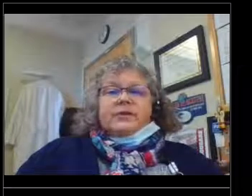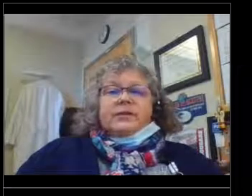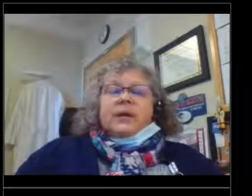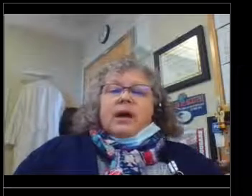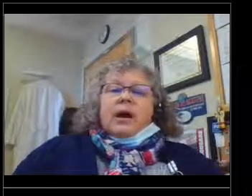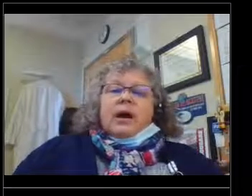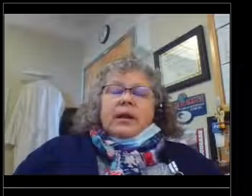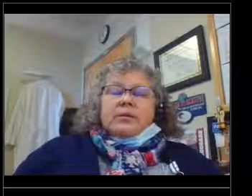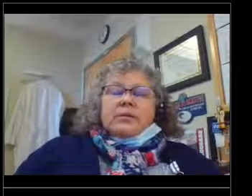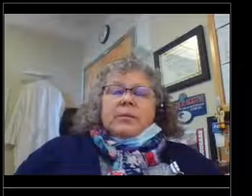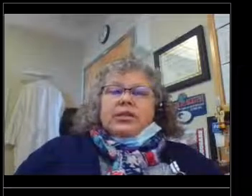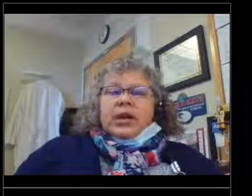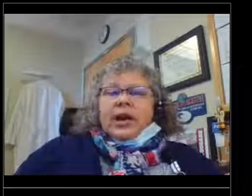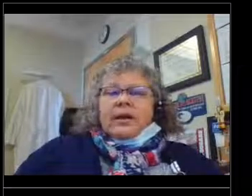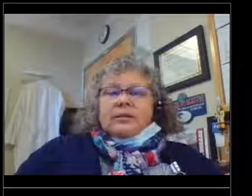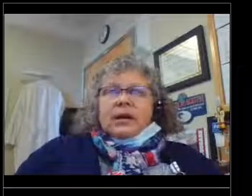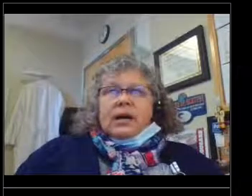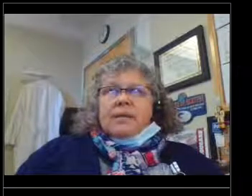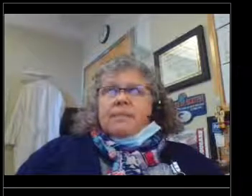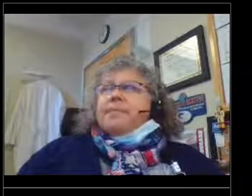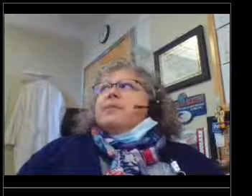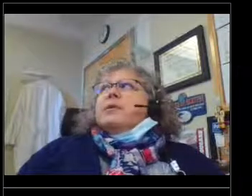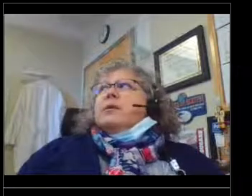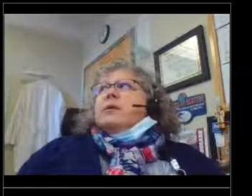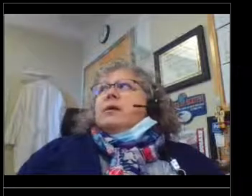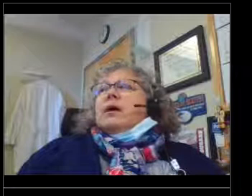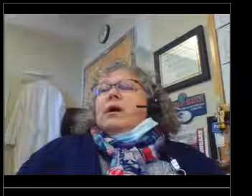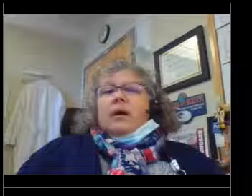their services, not so much as